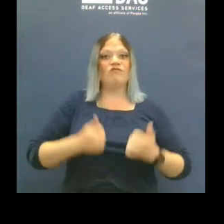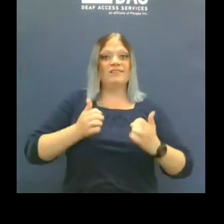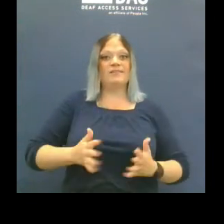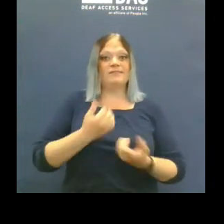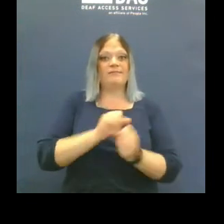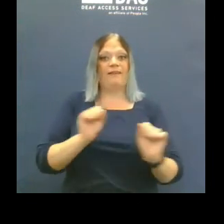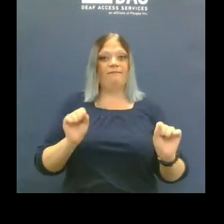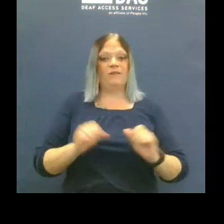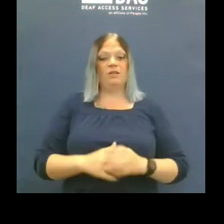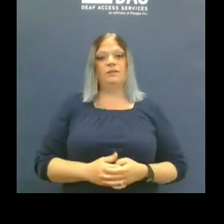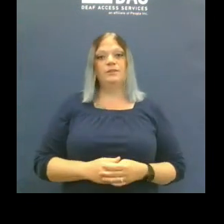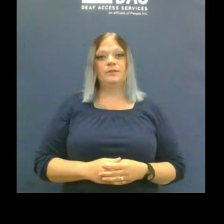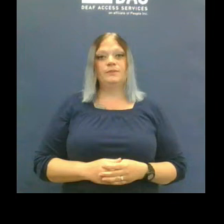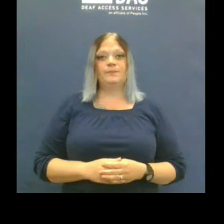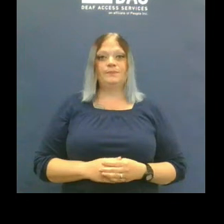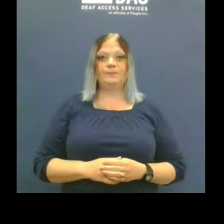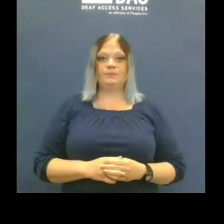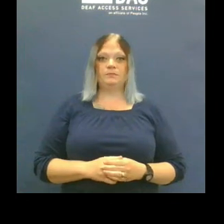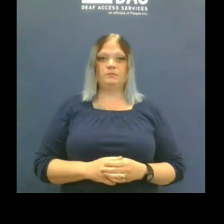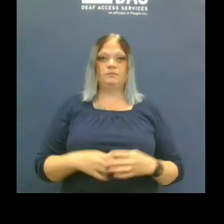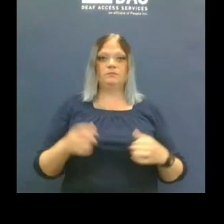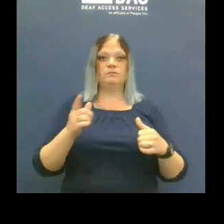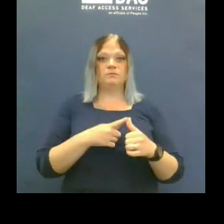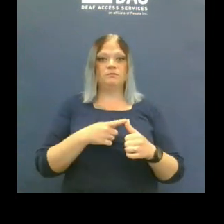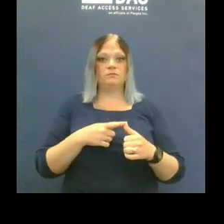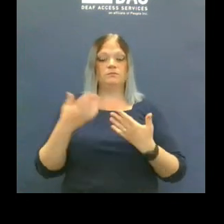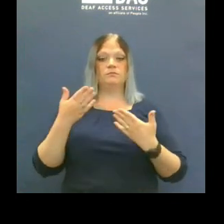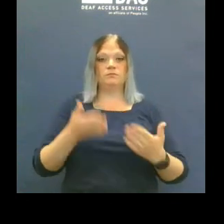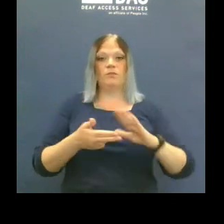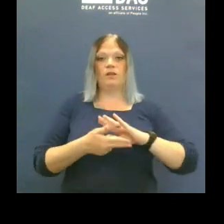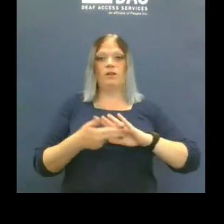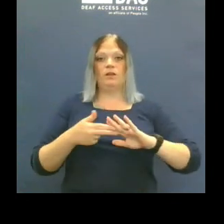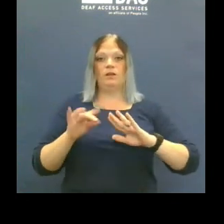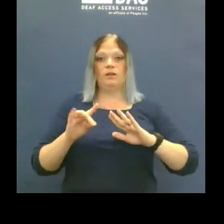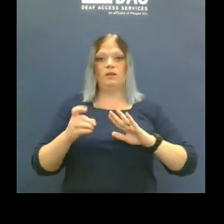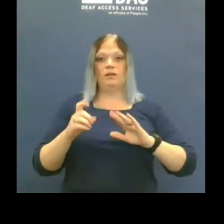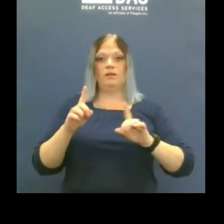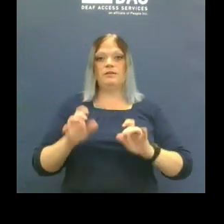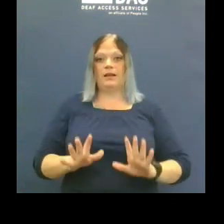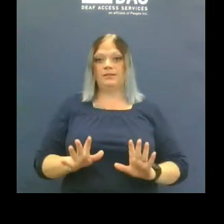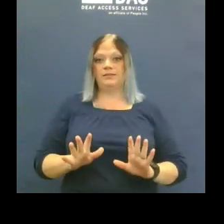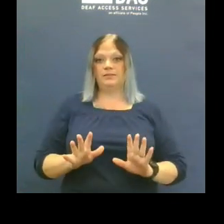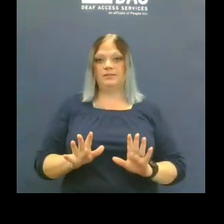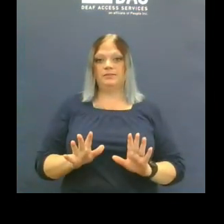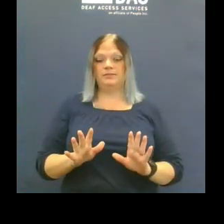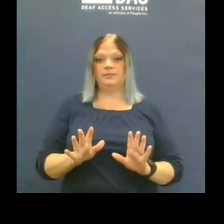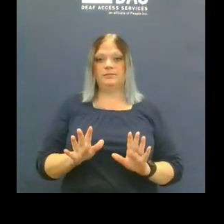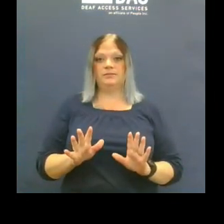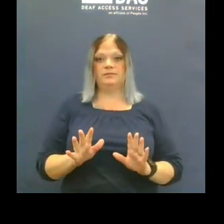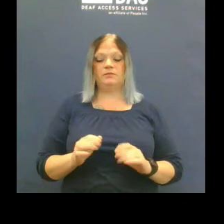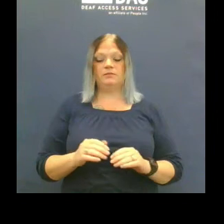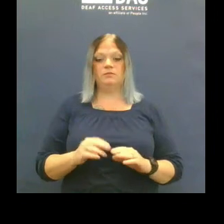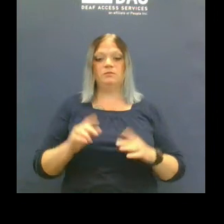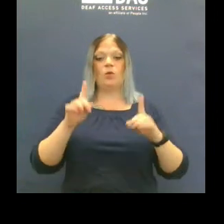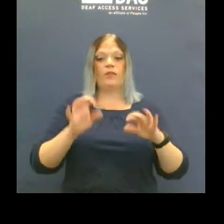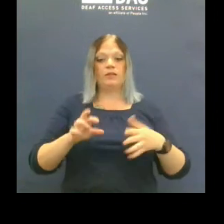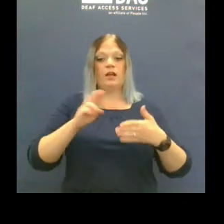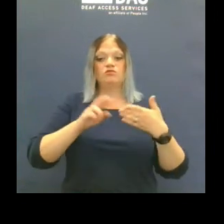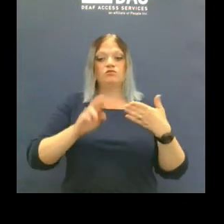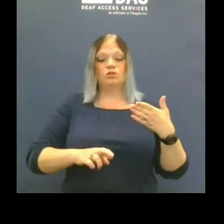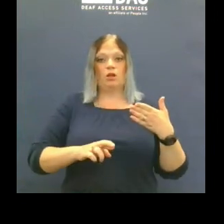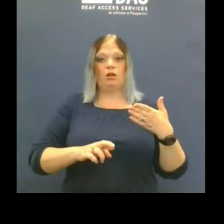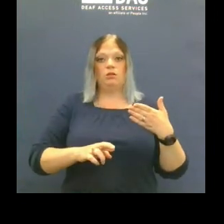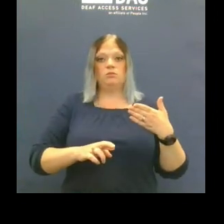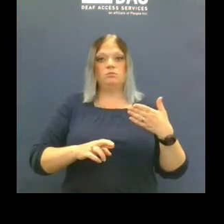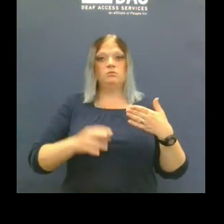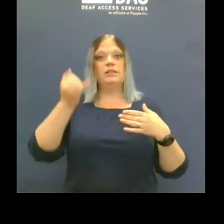safe. So first, we are offering diagnostic testing, so that the test result will tell you is